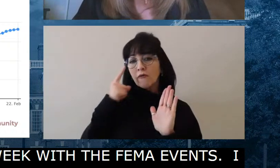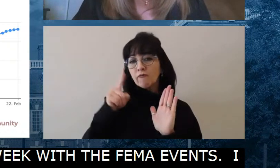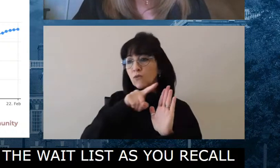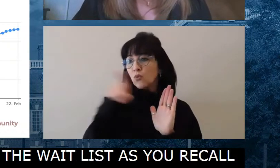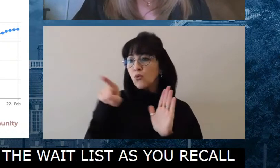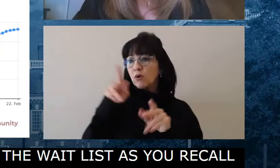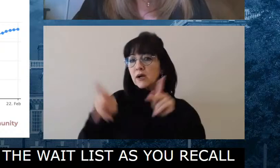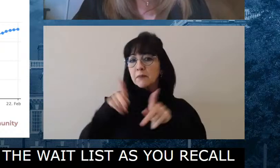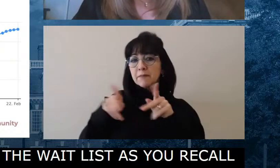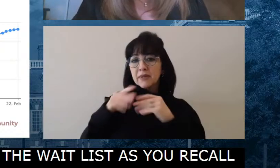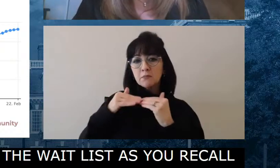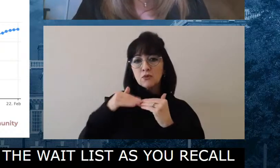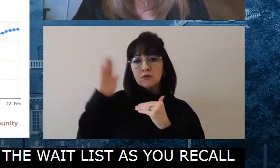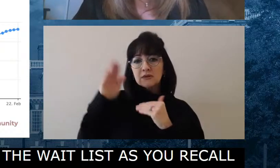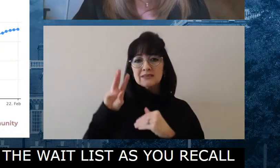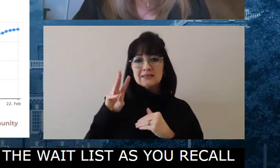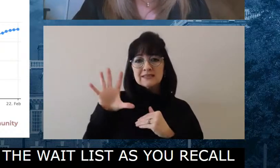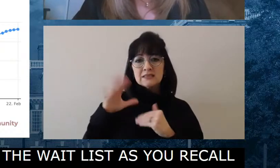been a total of